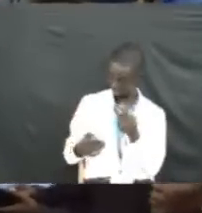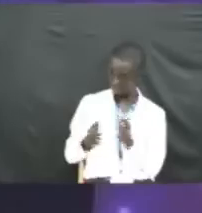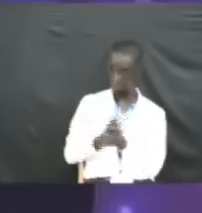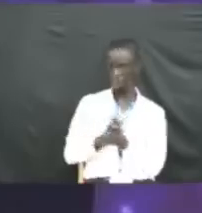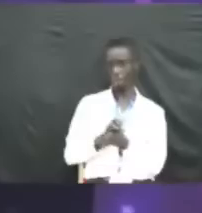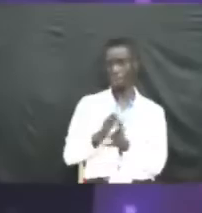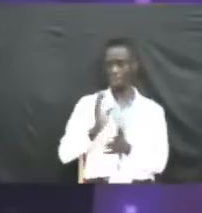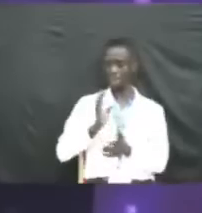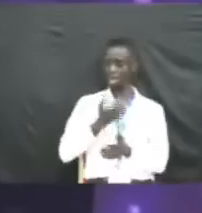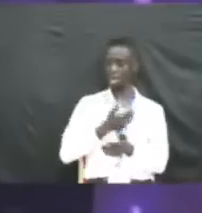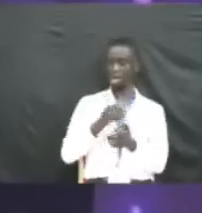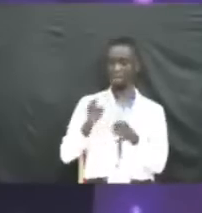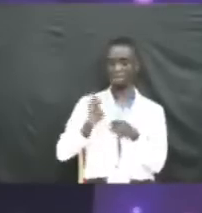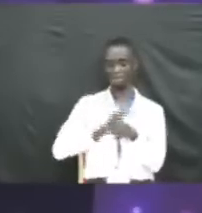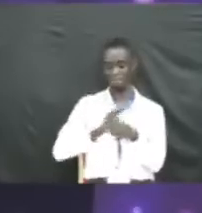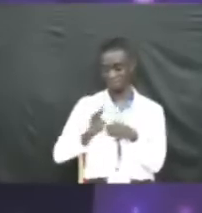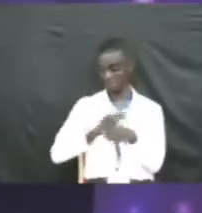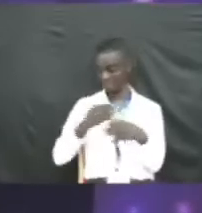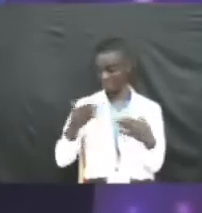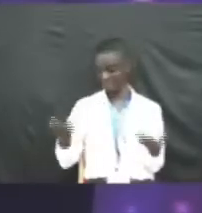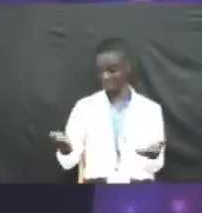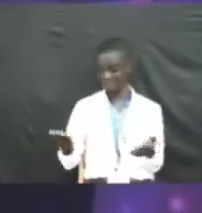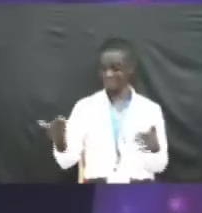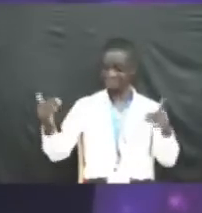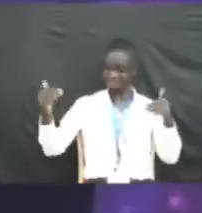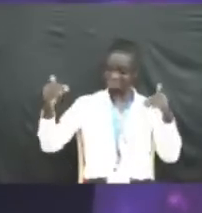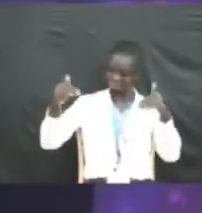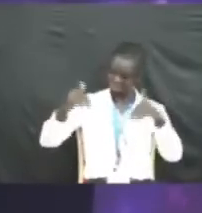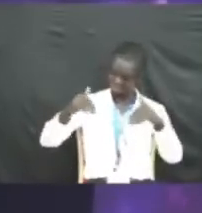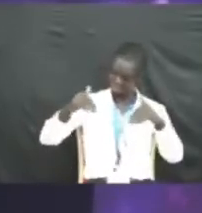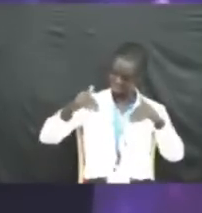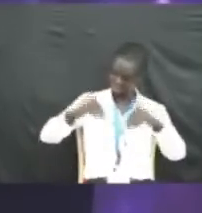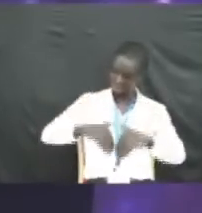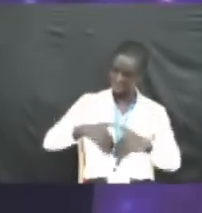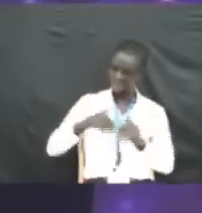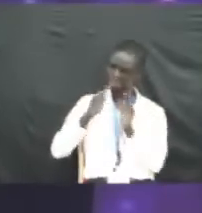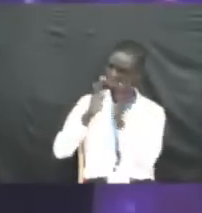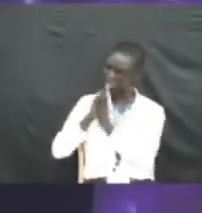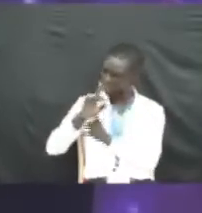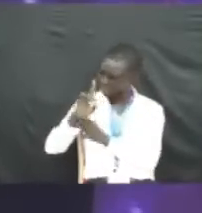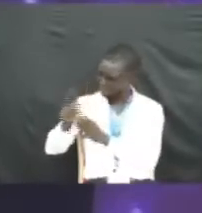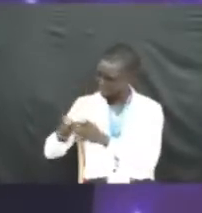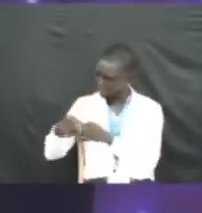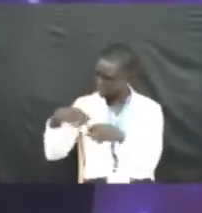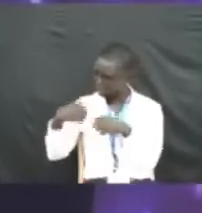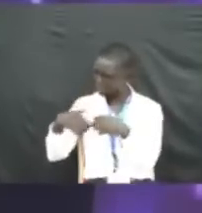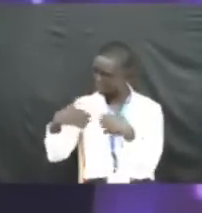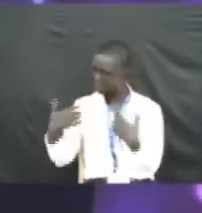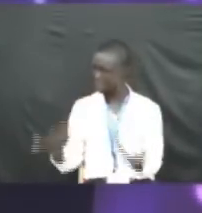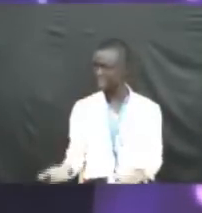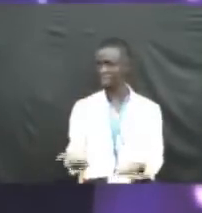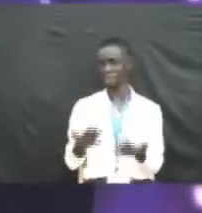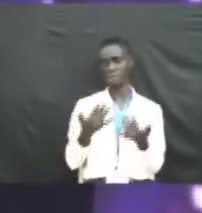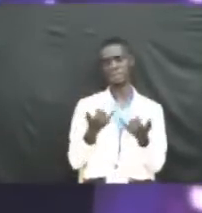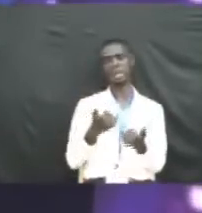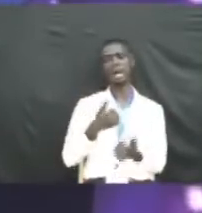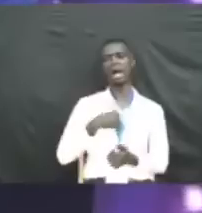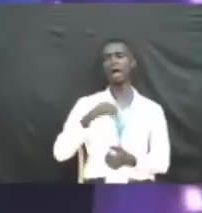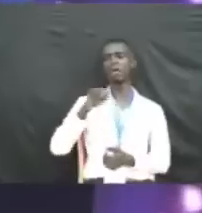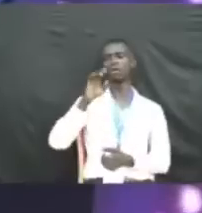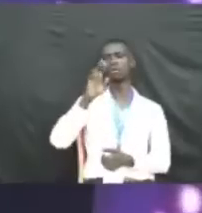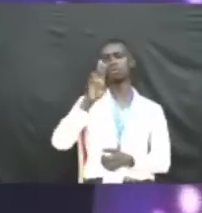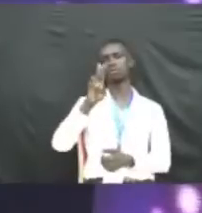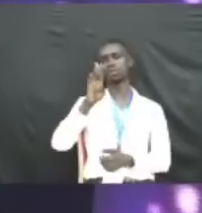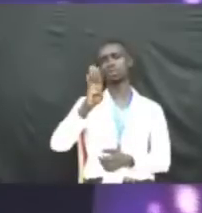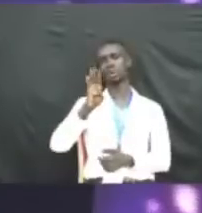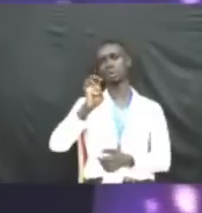our businesses our business is collapsing. I said what is the problem? said now we have Uber and many people